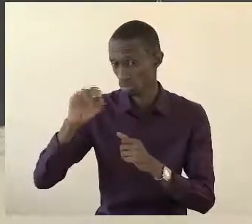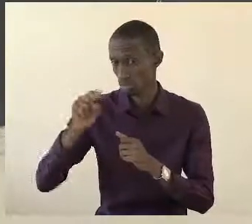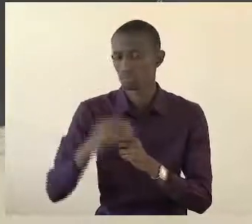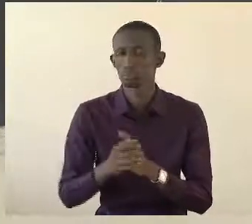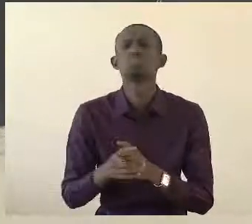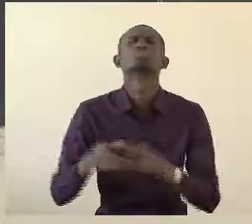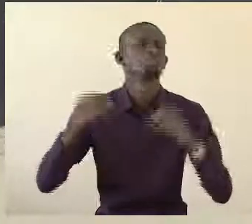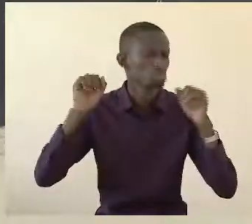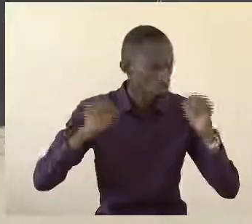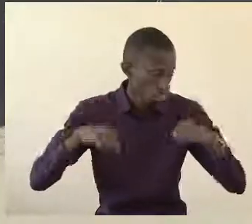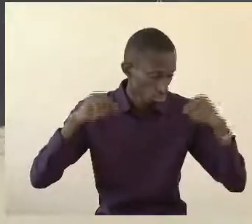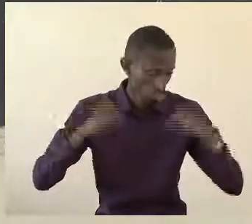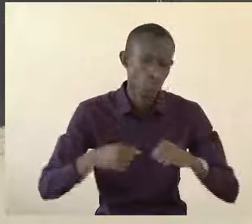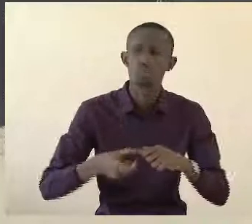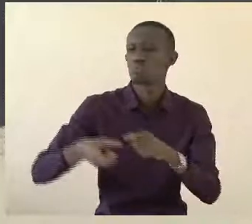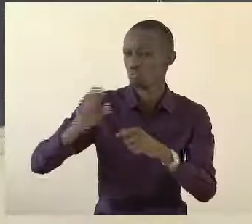the number of